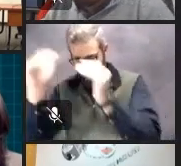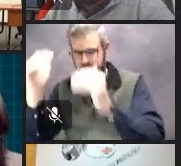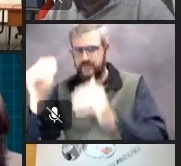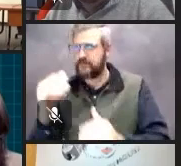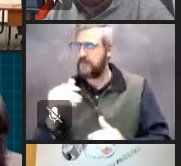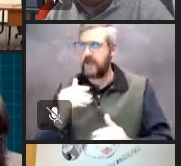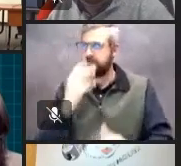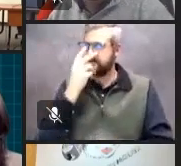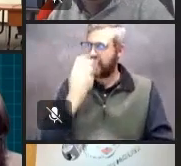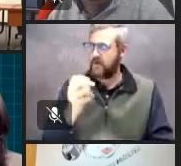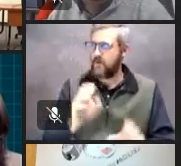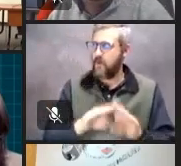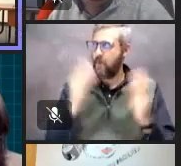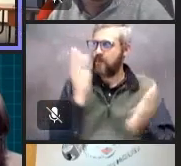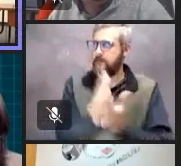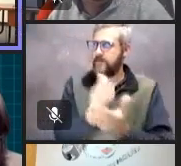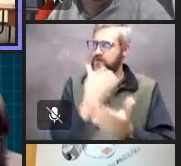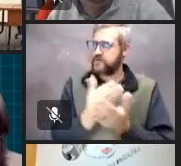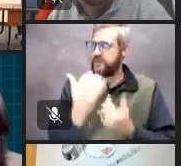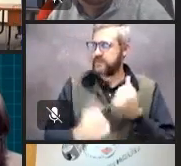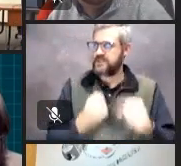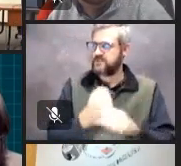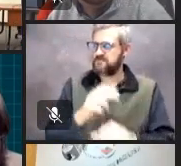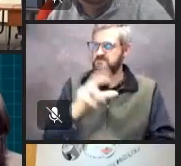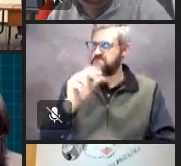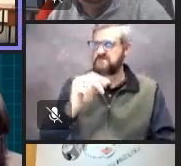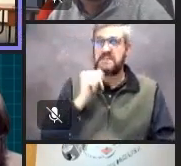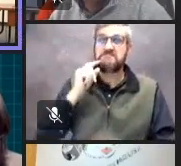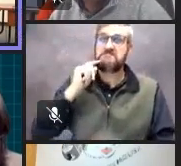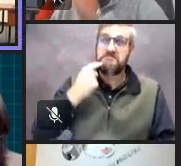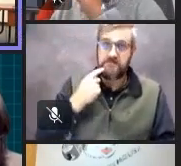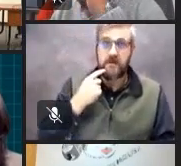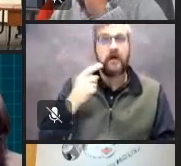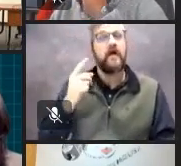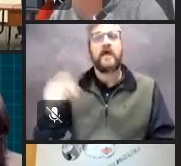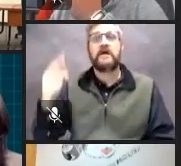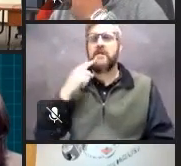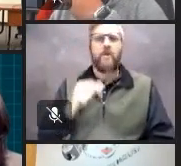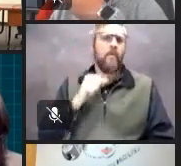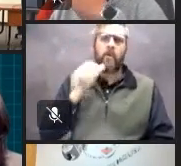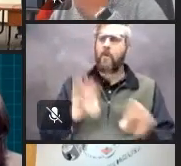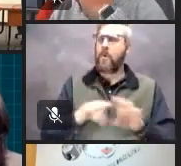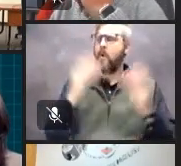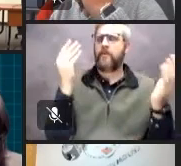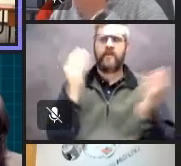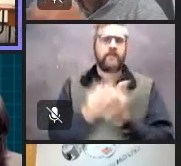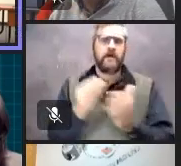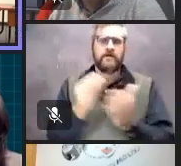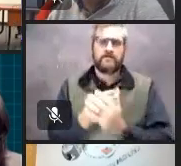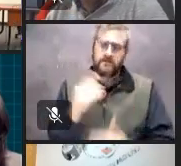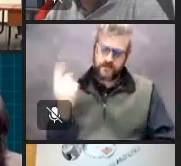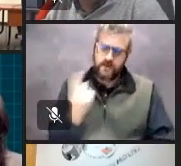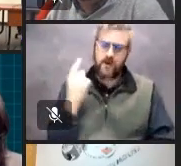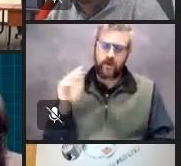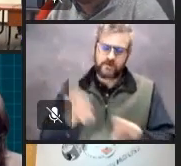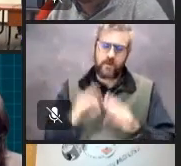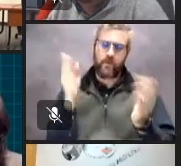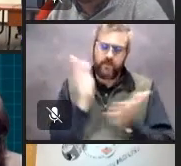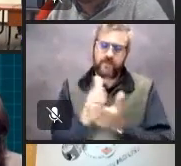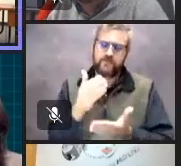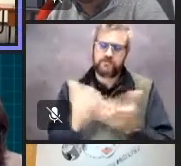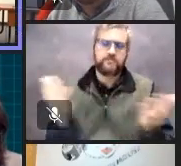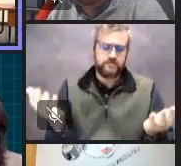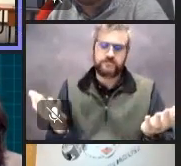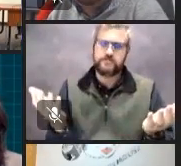budget this year significantly. They always say they're not opening the budget, and they always open the budget. So I